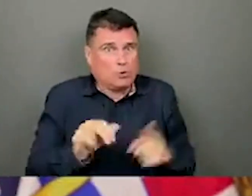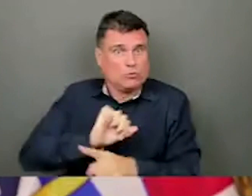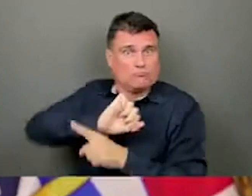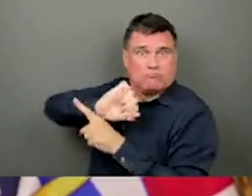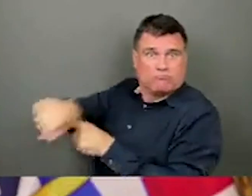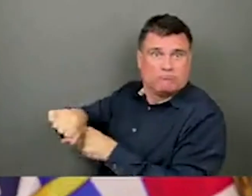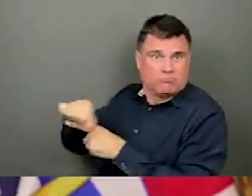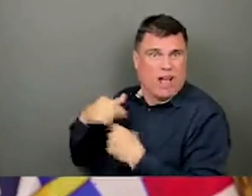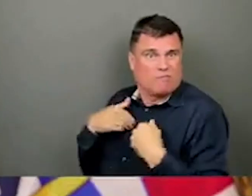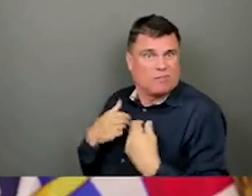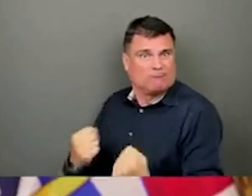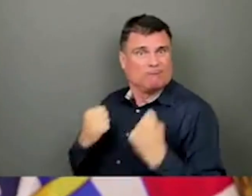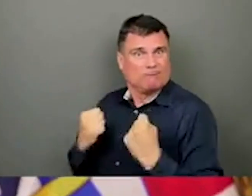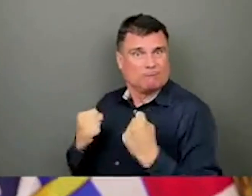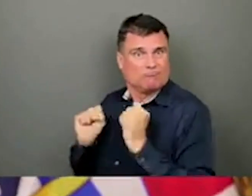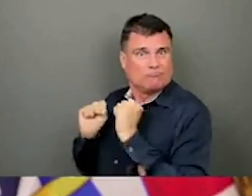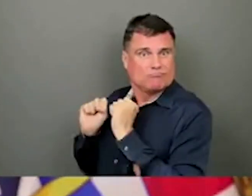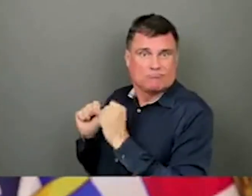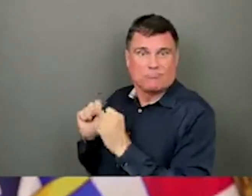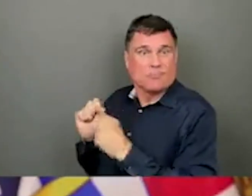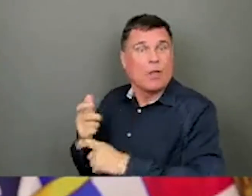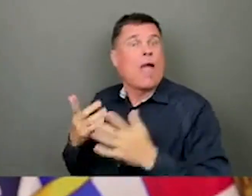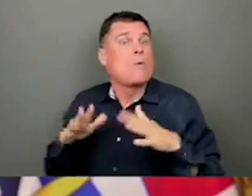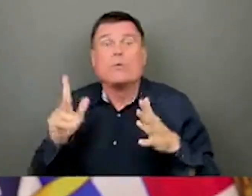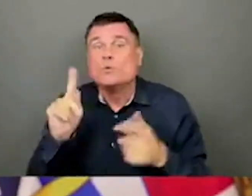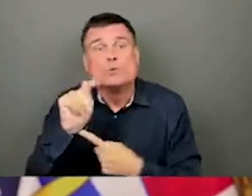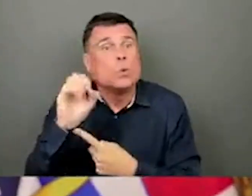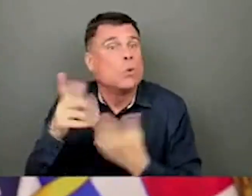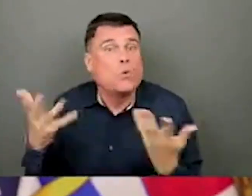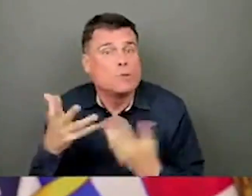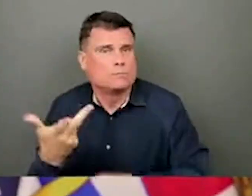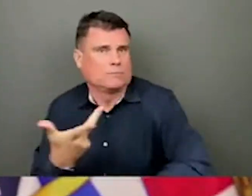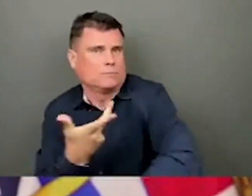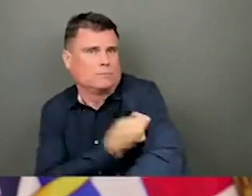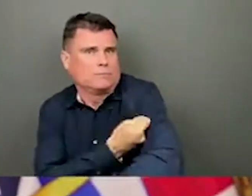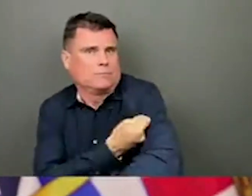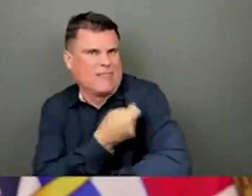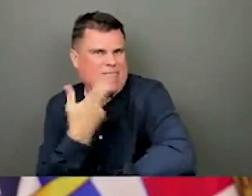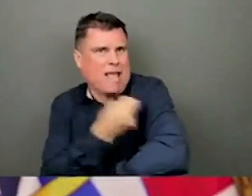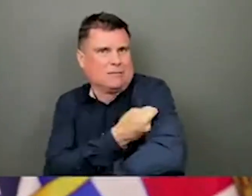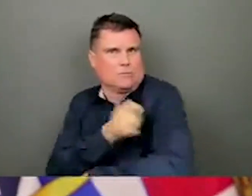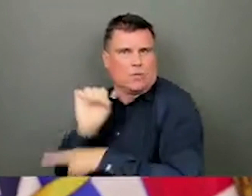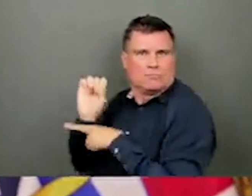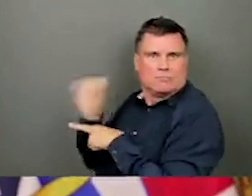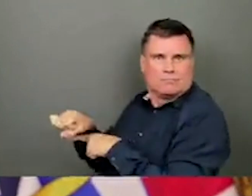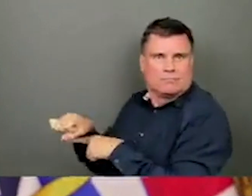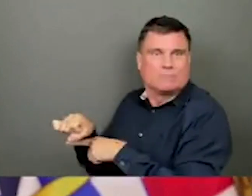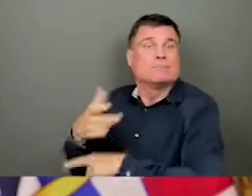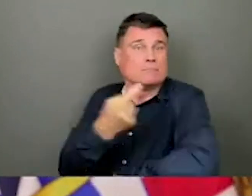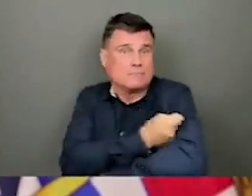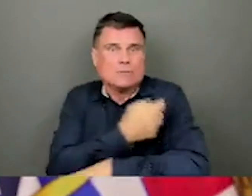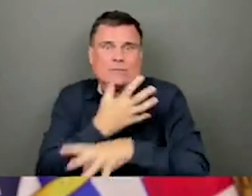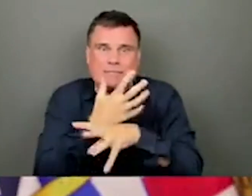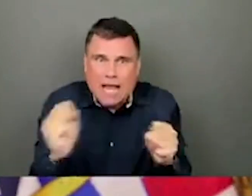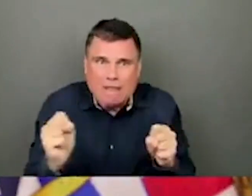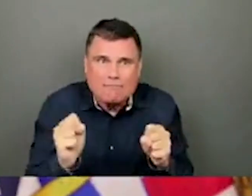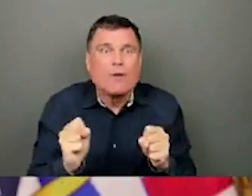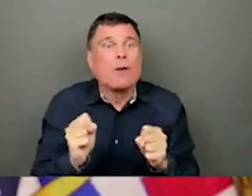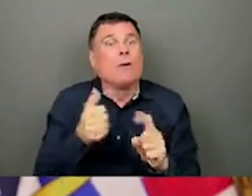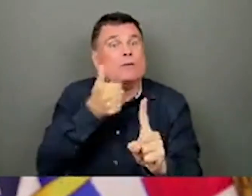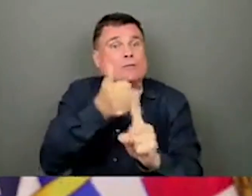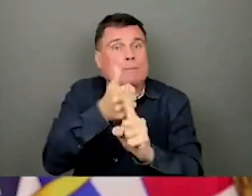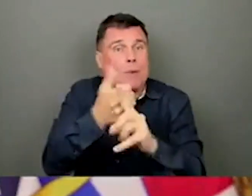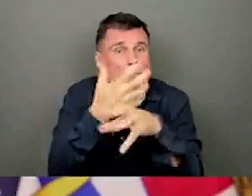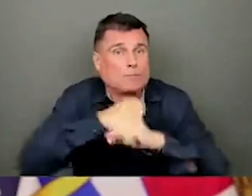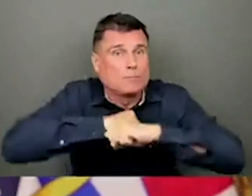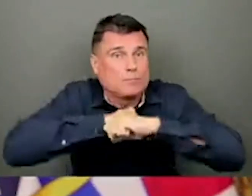that's vaccinations. Not only are they very, very safe, but they provide protection to you, to those who you are